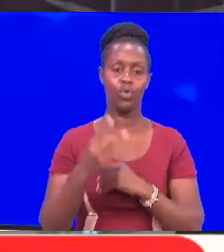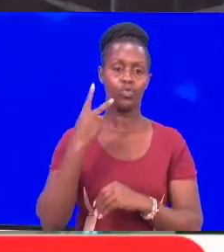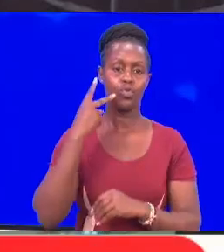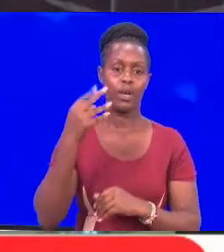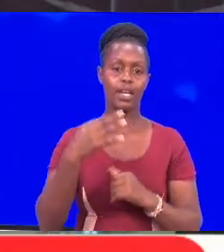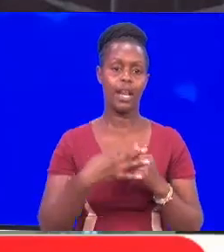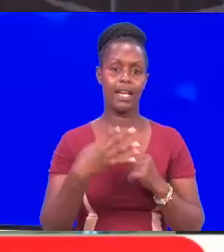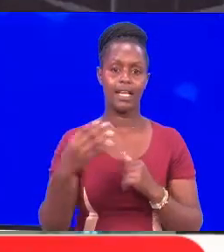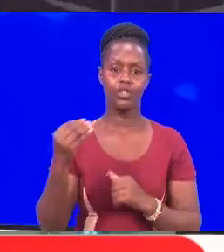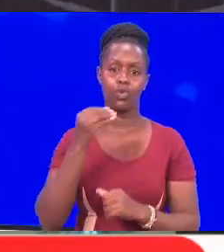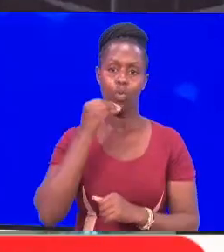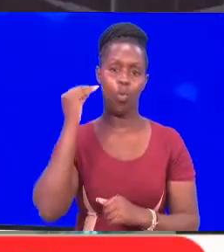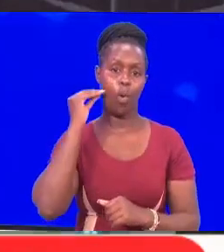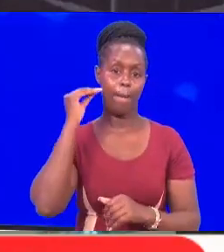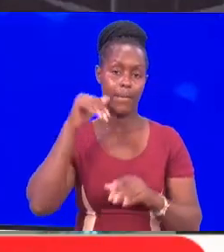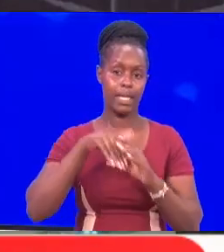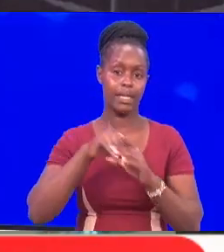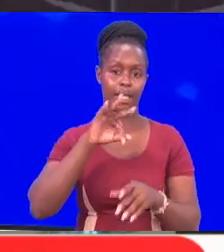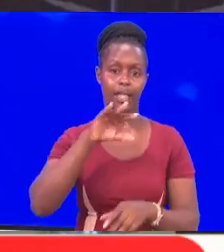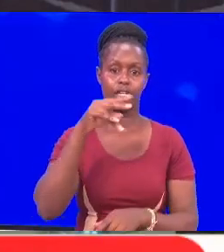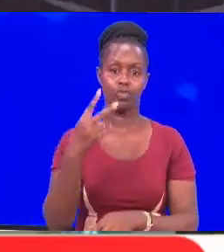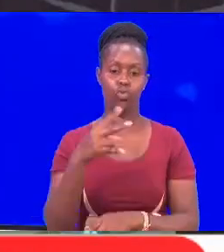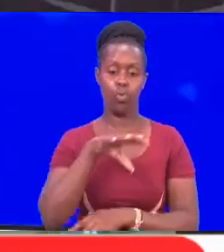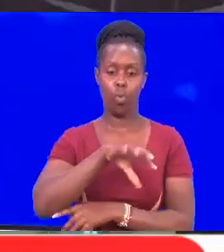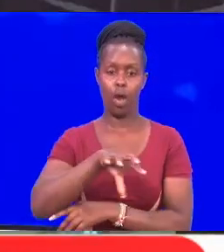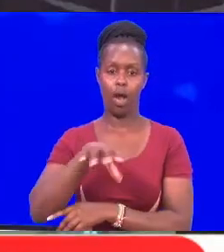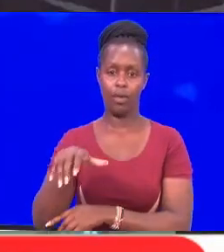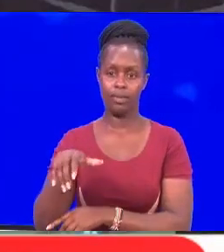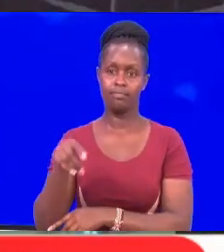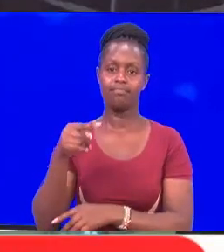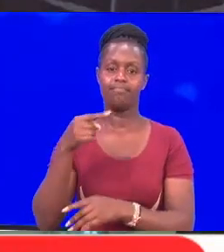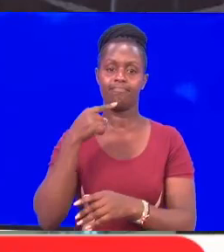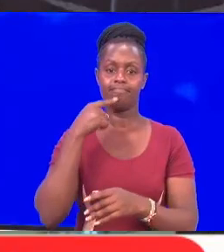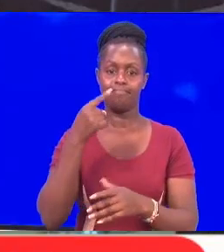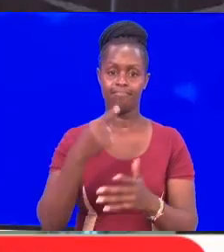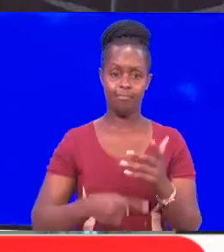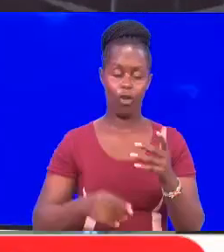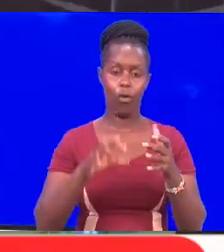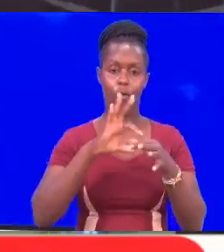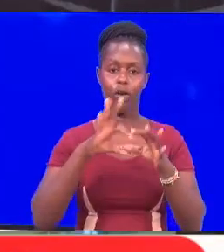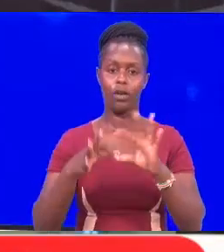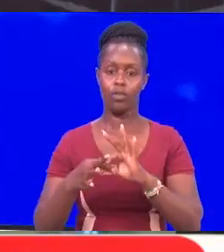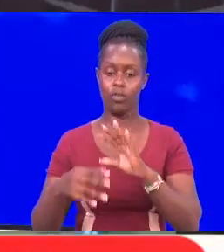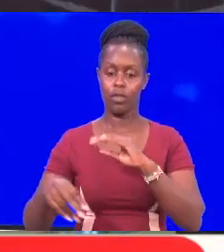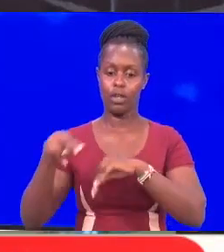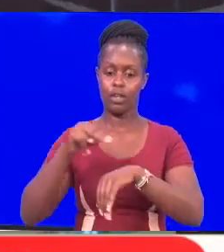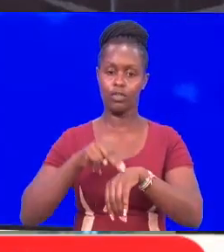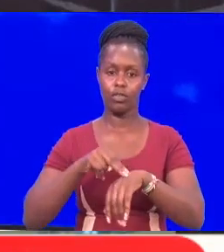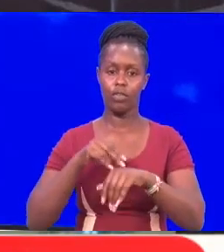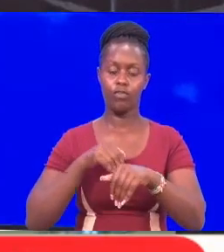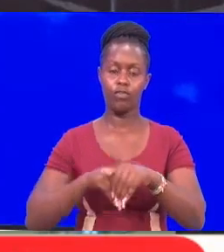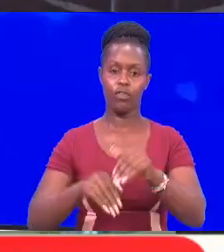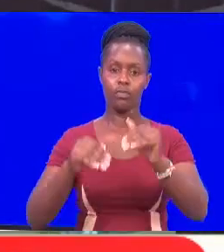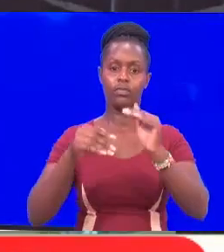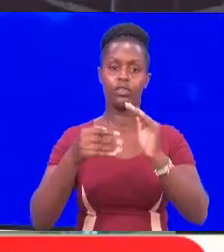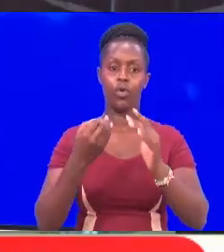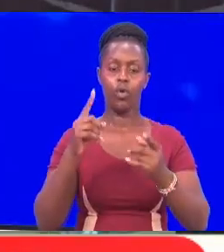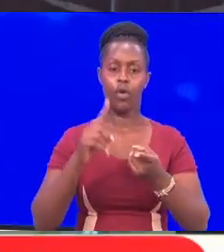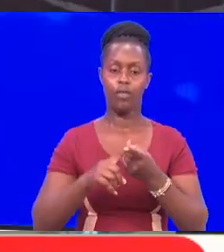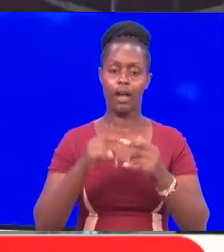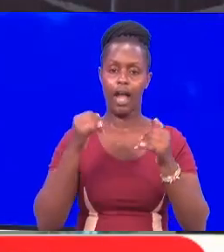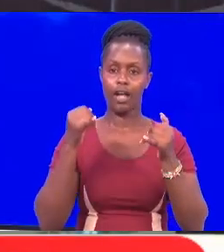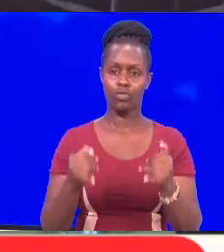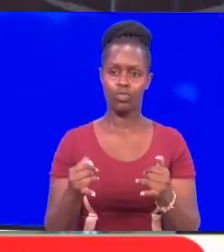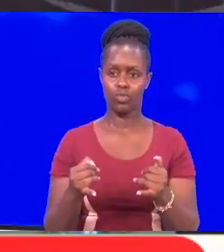80,000 households in 32 counties are set to be connected to the national grid following the signing of a new